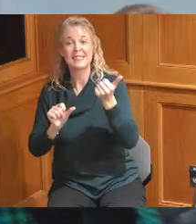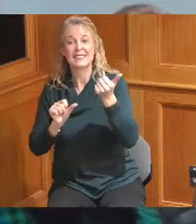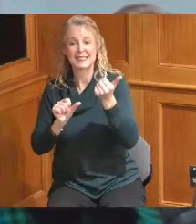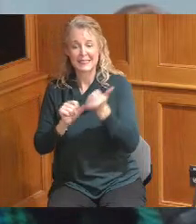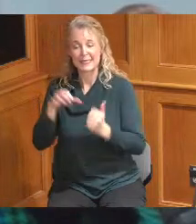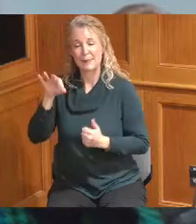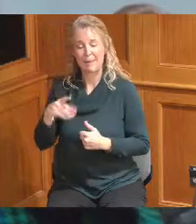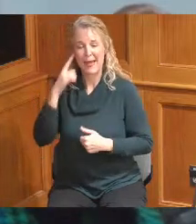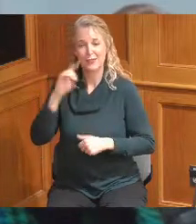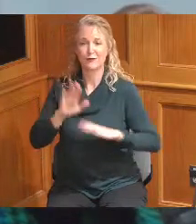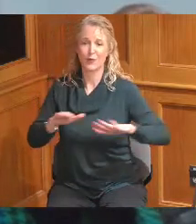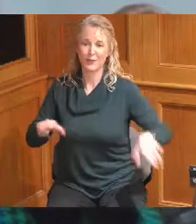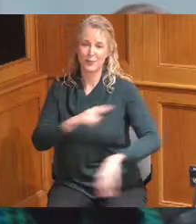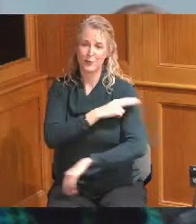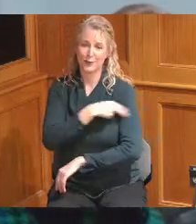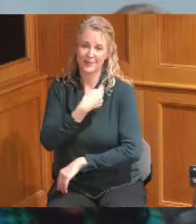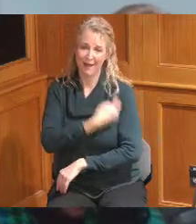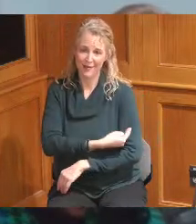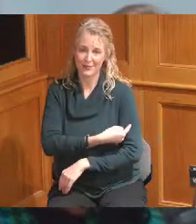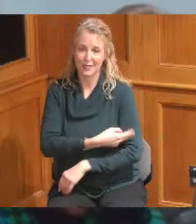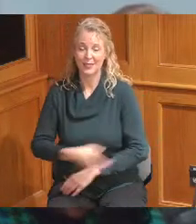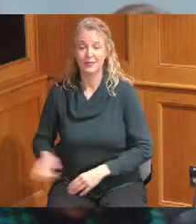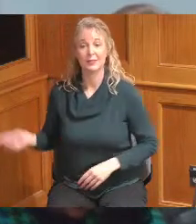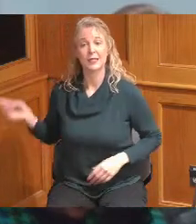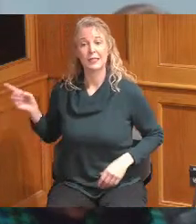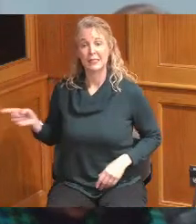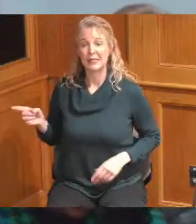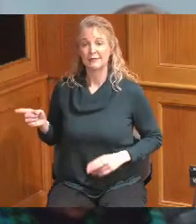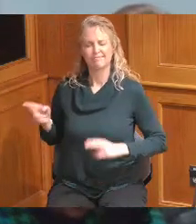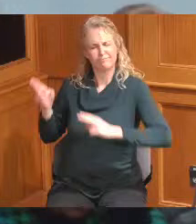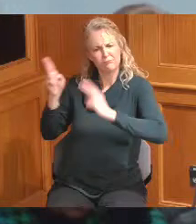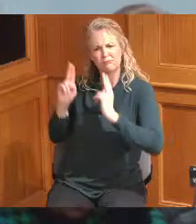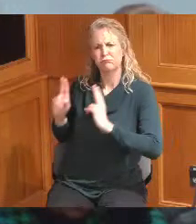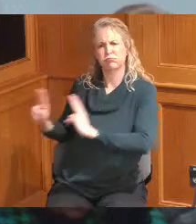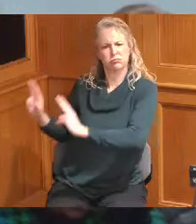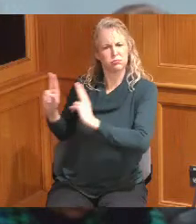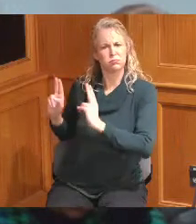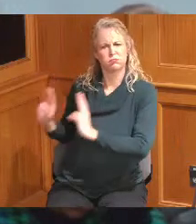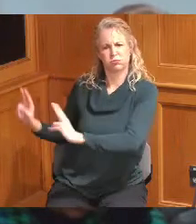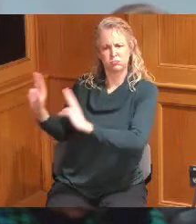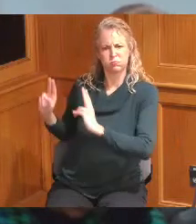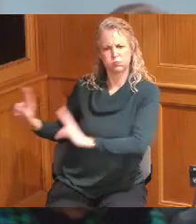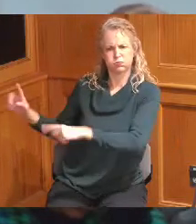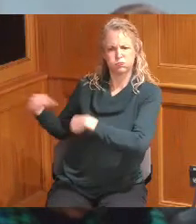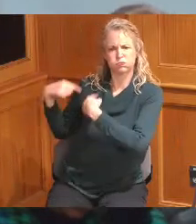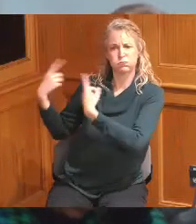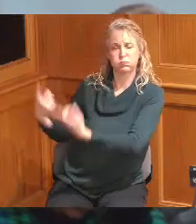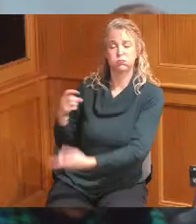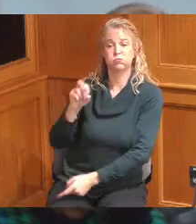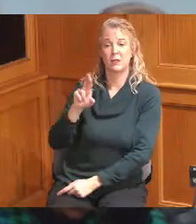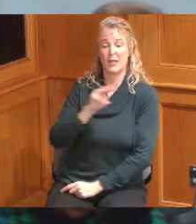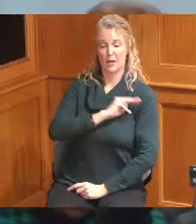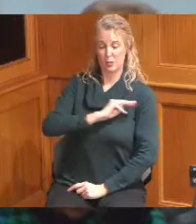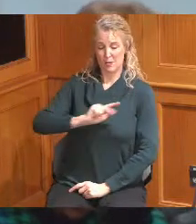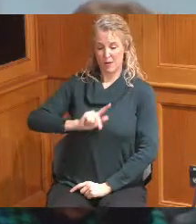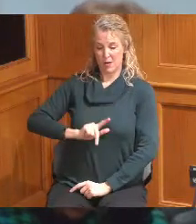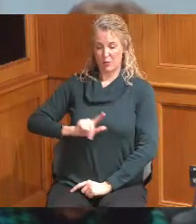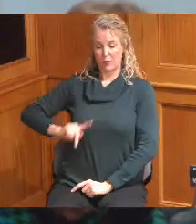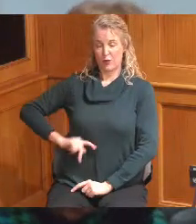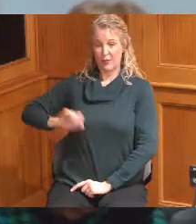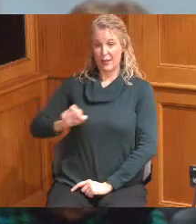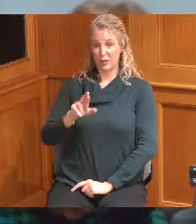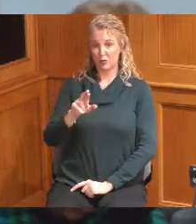Children's Hospital. Whereas Dr. Jones has been honored with numerous awards, including the Dr. Martin Luther King Jr. Award